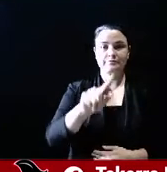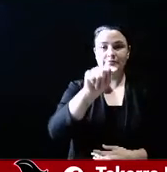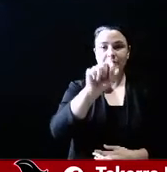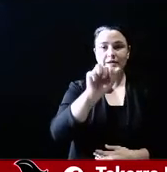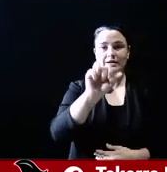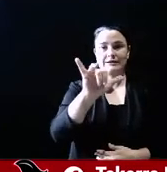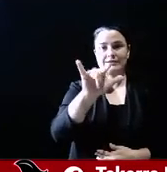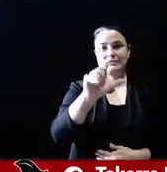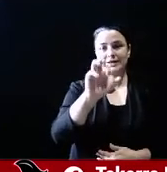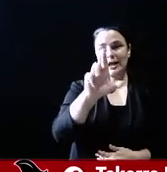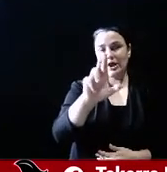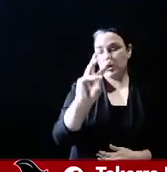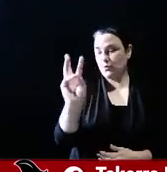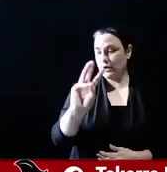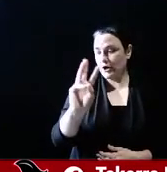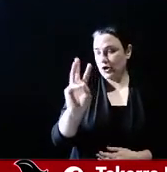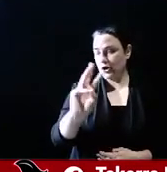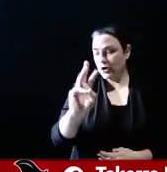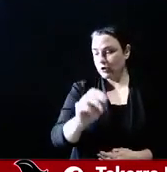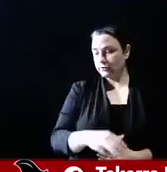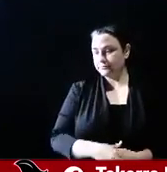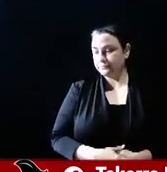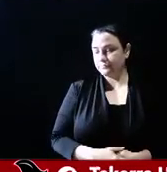Taylor Ann Whitaker.